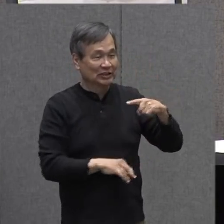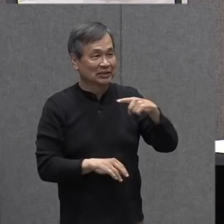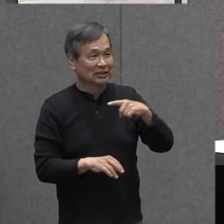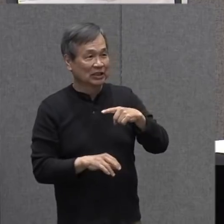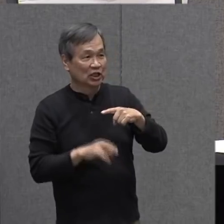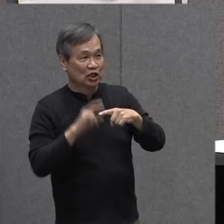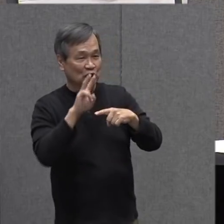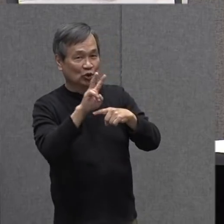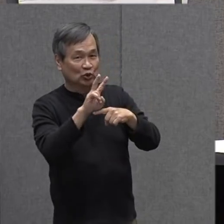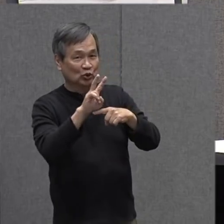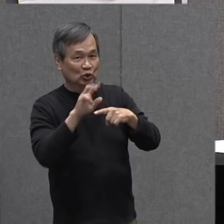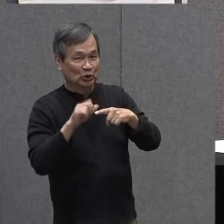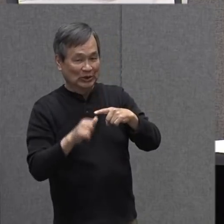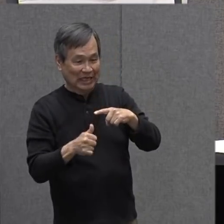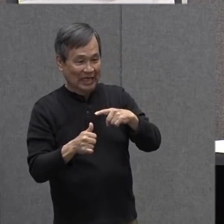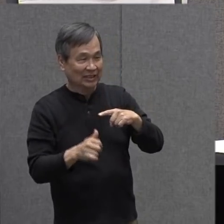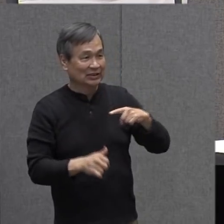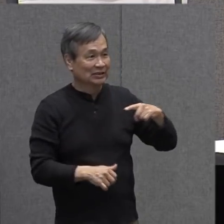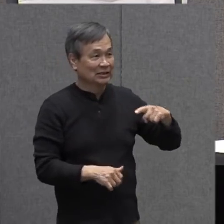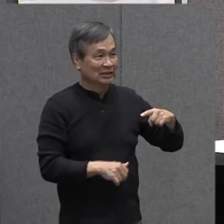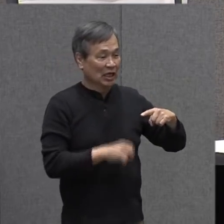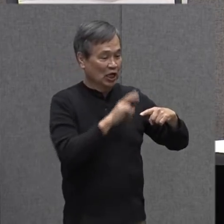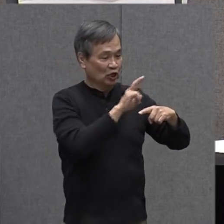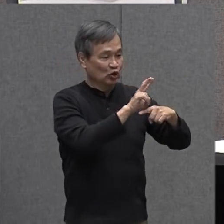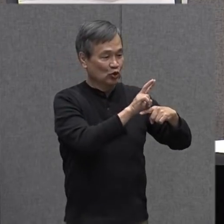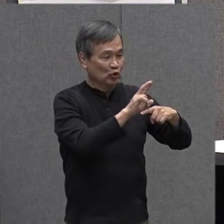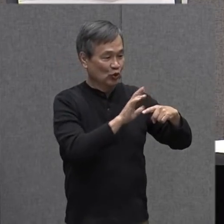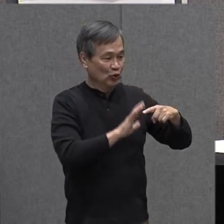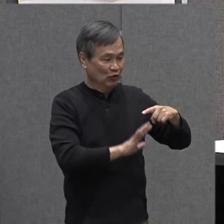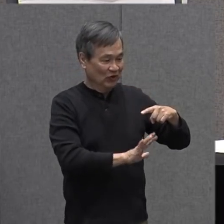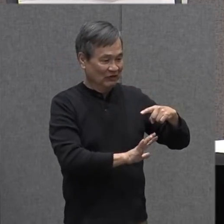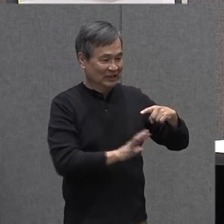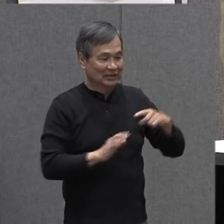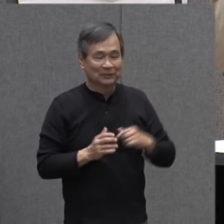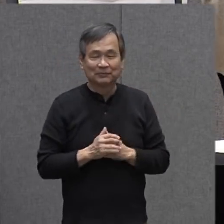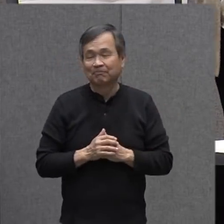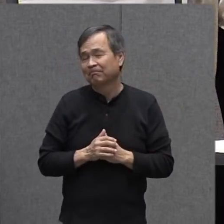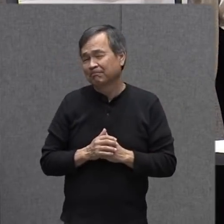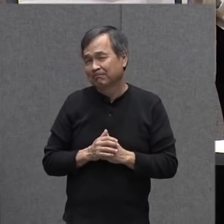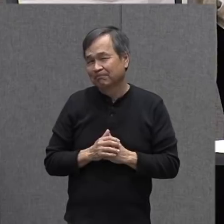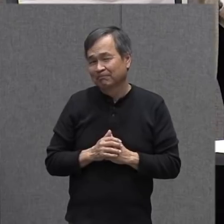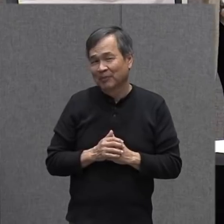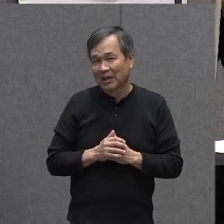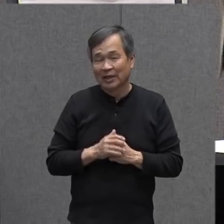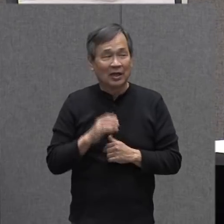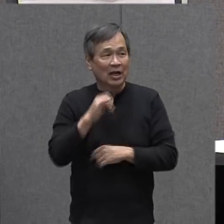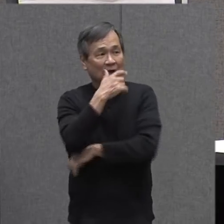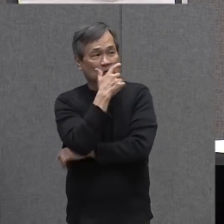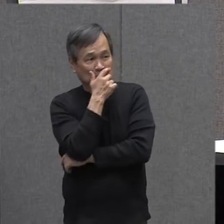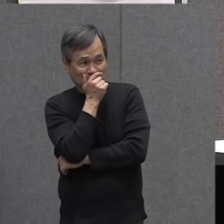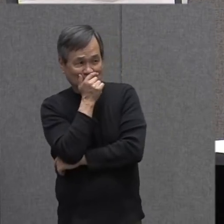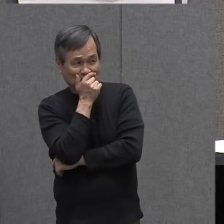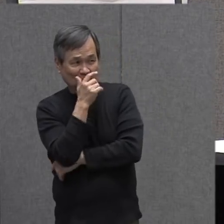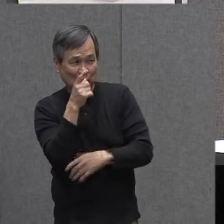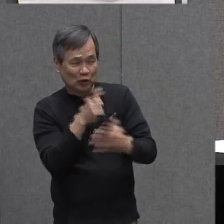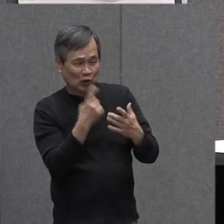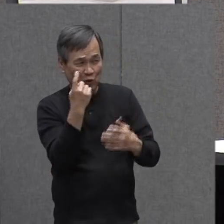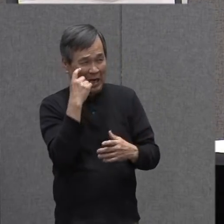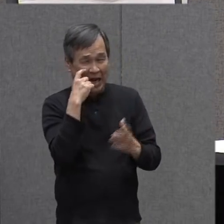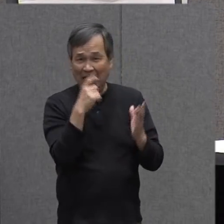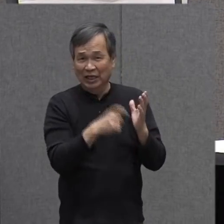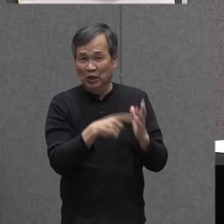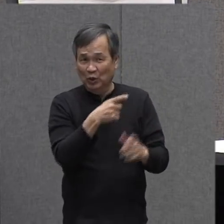force. And we are always going to be pulled, objects will be pulled towards the center of the Earth. What does that look like, though,